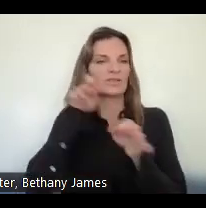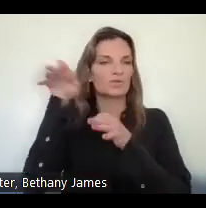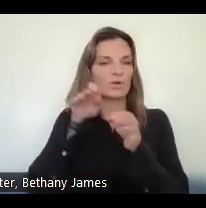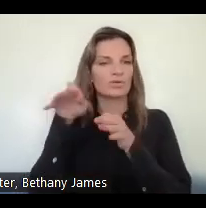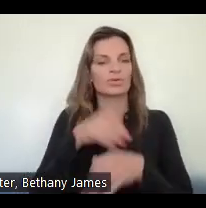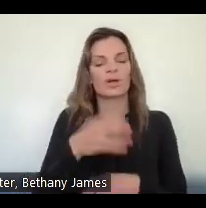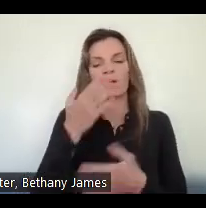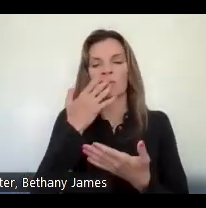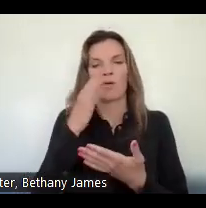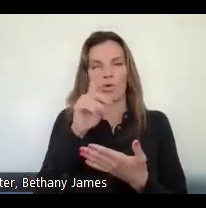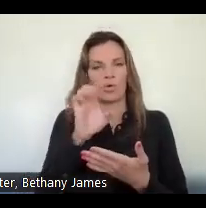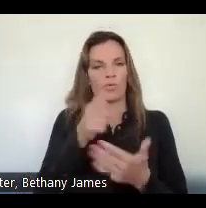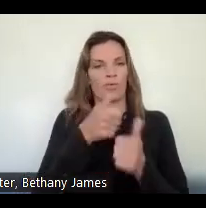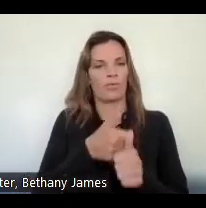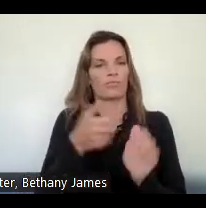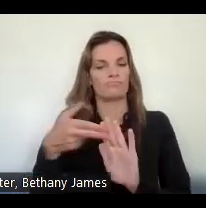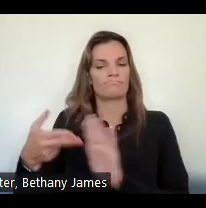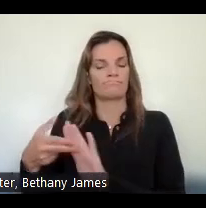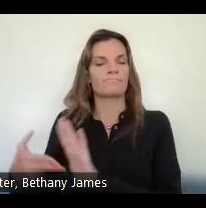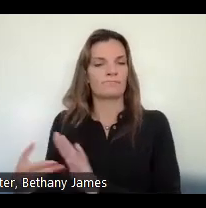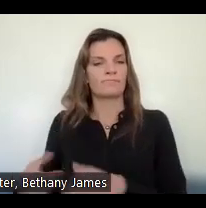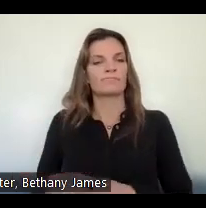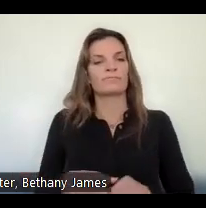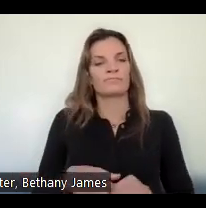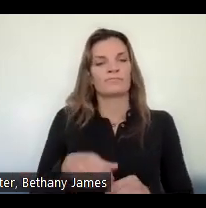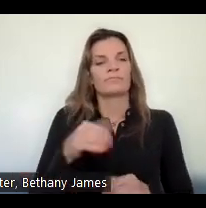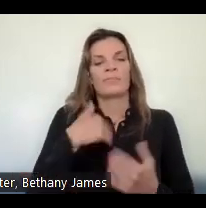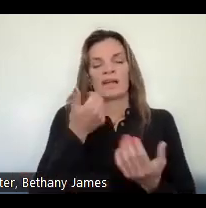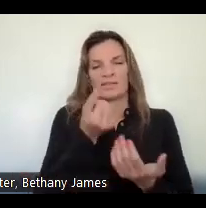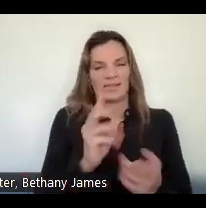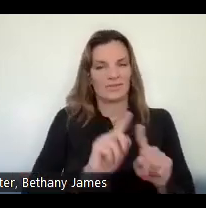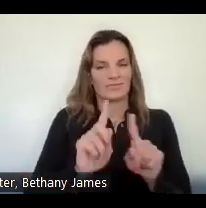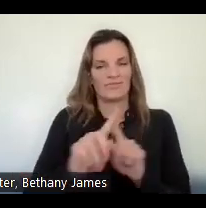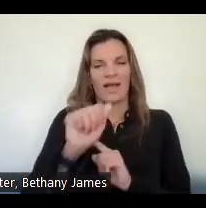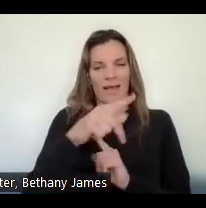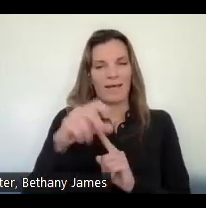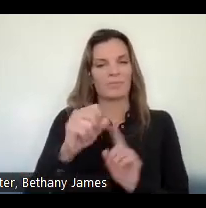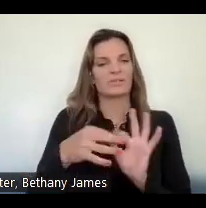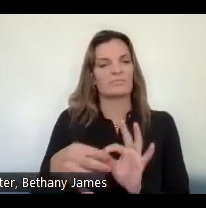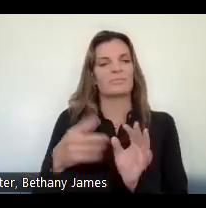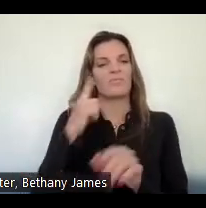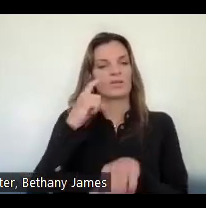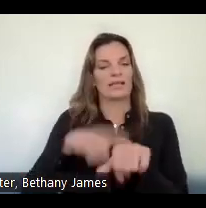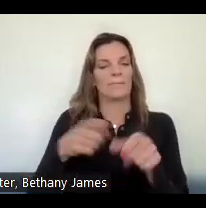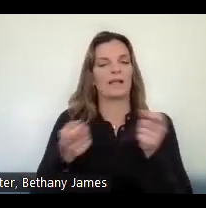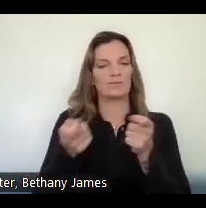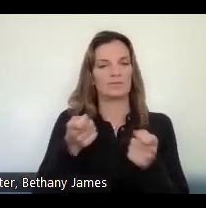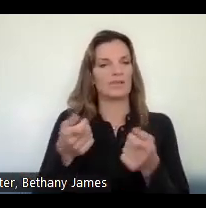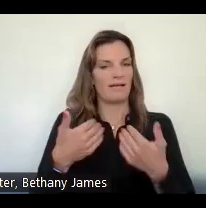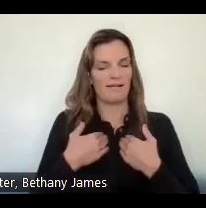manuals and outlines. And then there's also several apps for organization and time management available on our smart